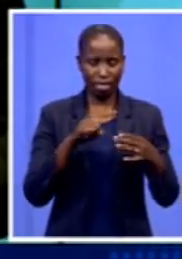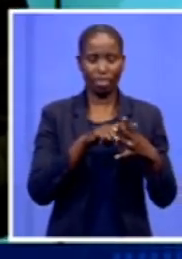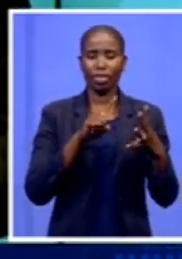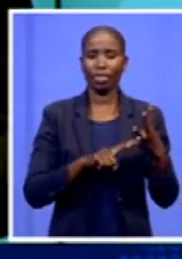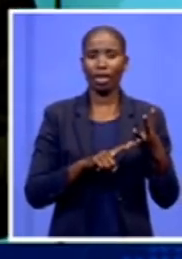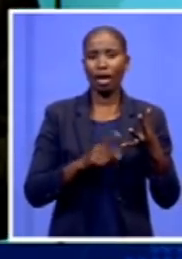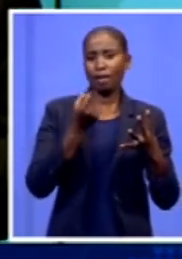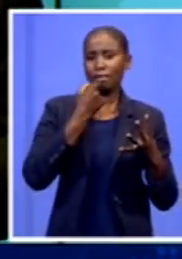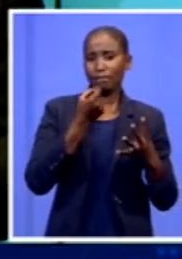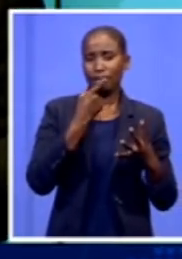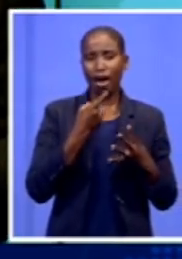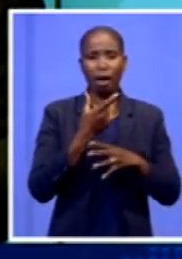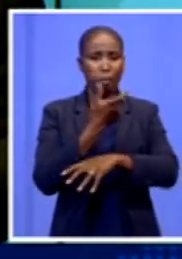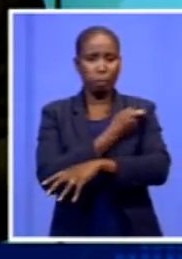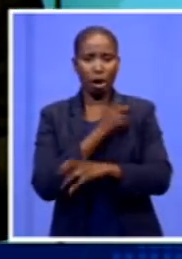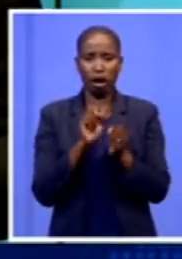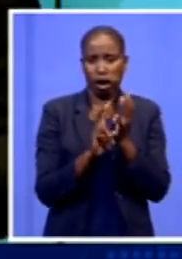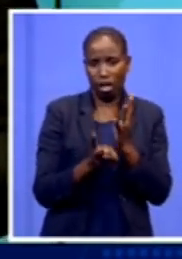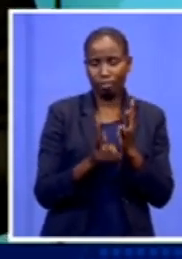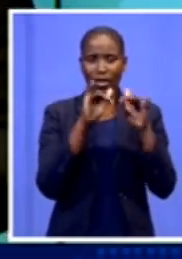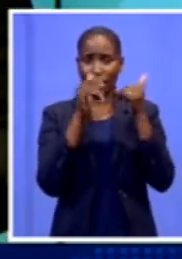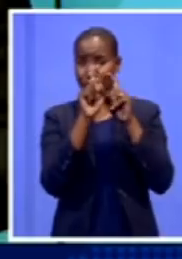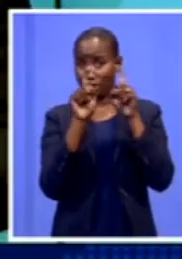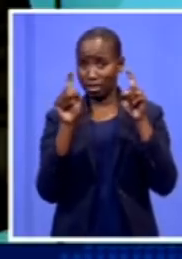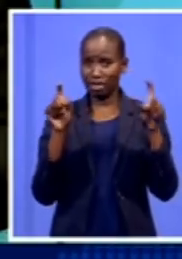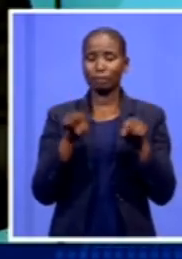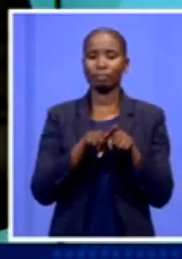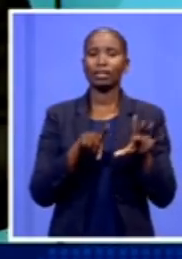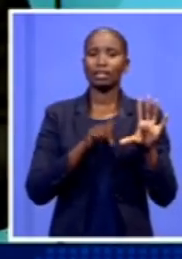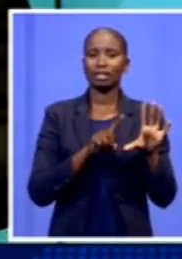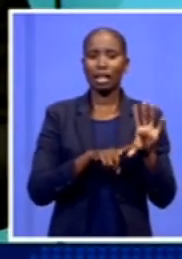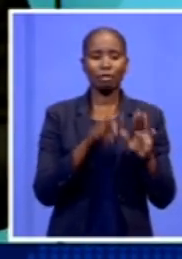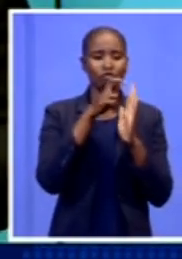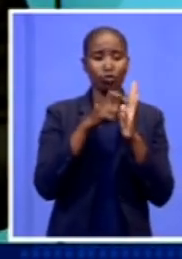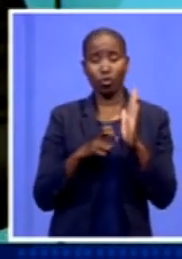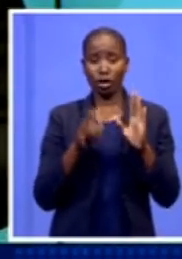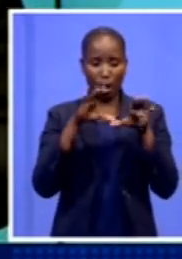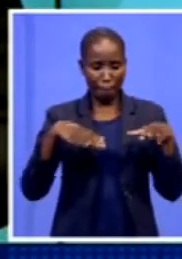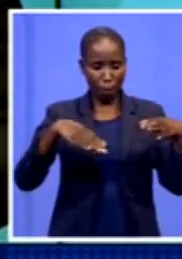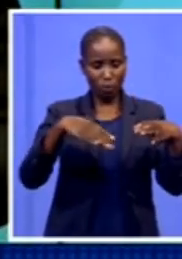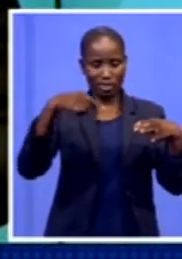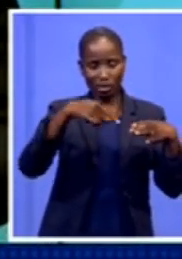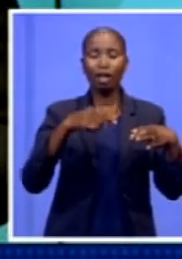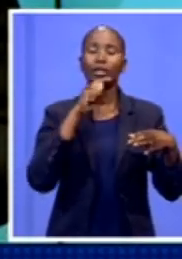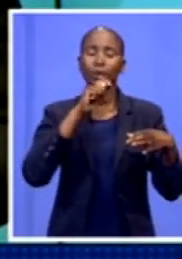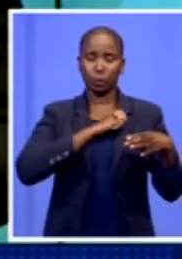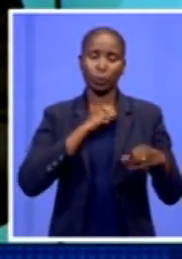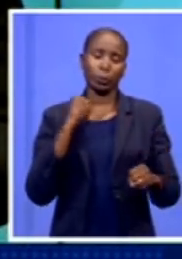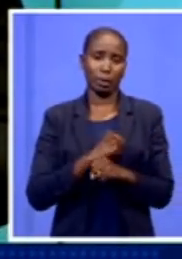themselves and regulatory bodies is what works best, because through that you establish an